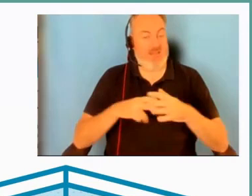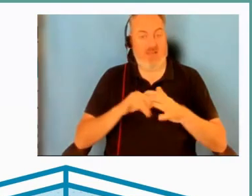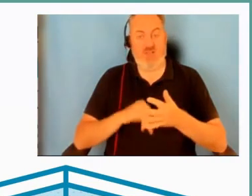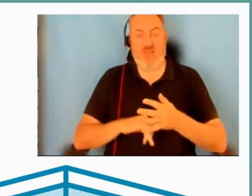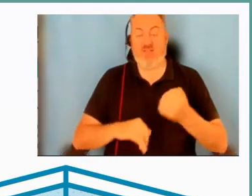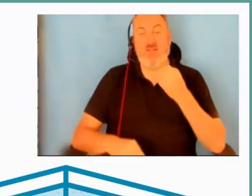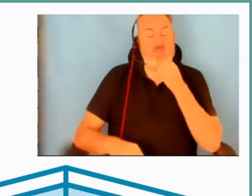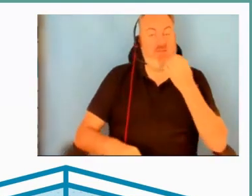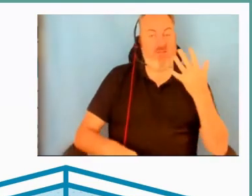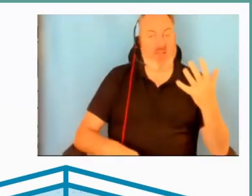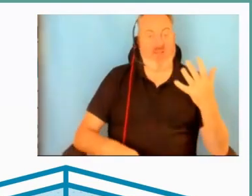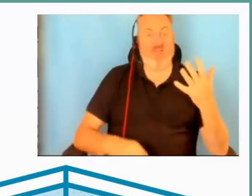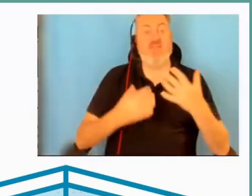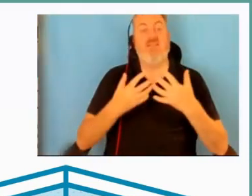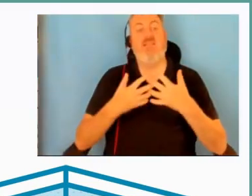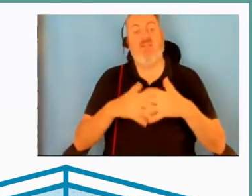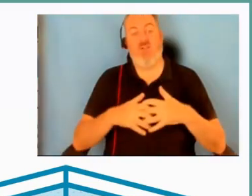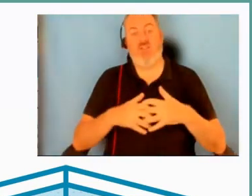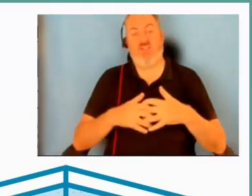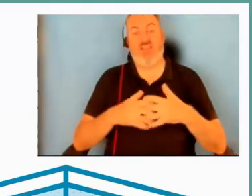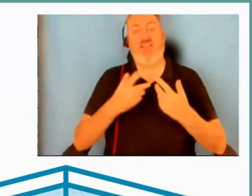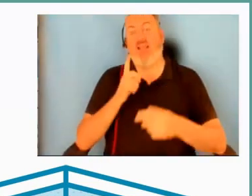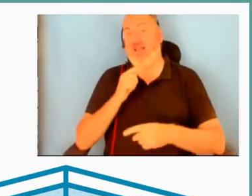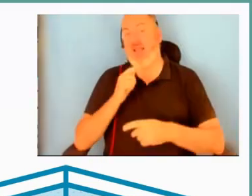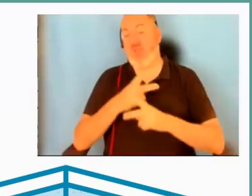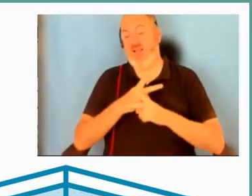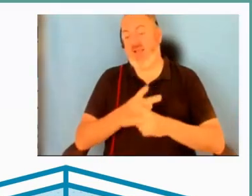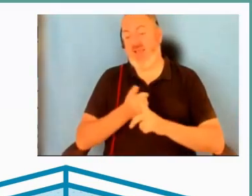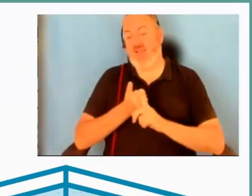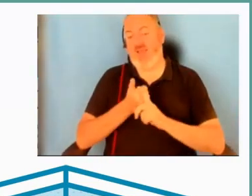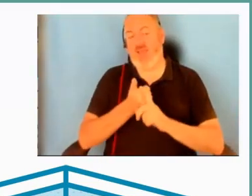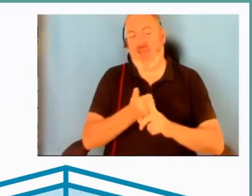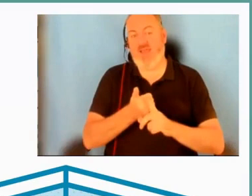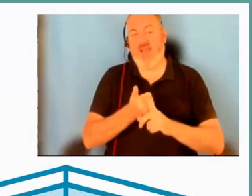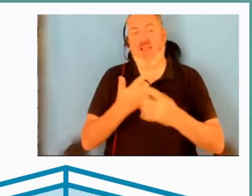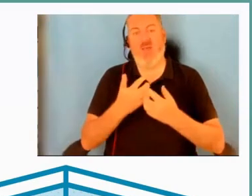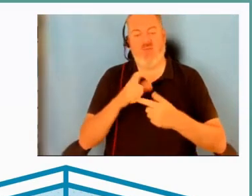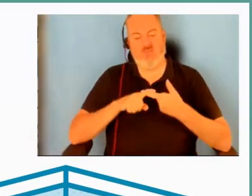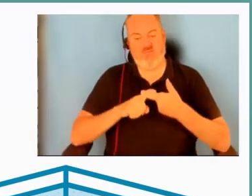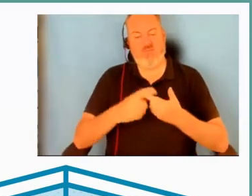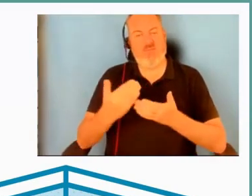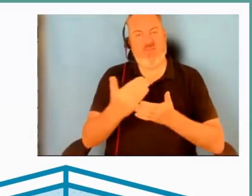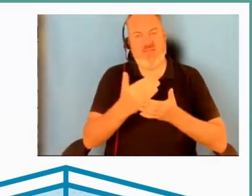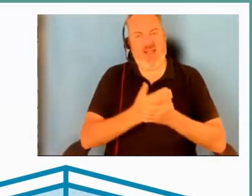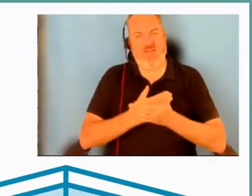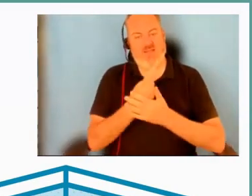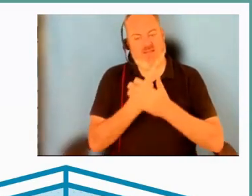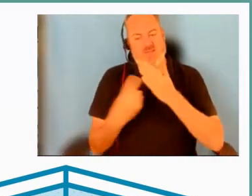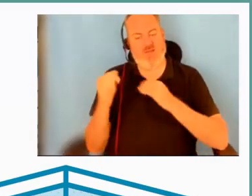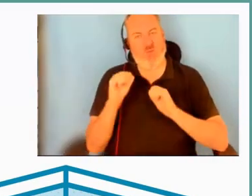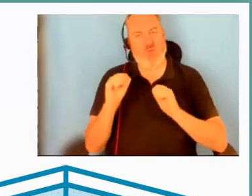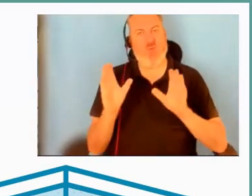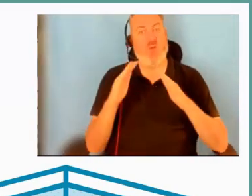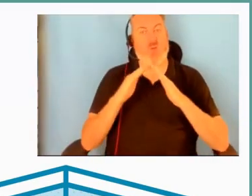is technology-enabled care. How can you can use this and tools to stay safe and independent in your own home. And